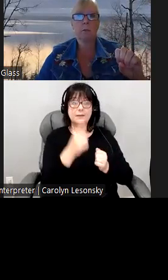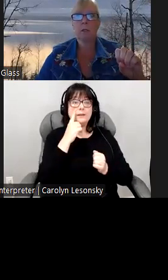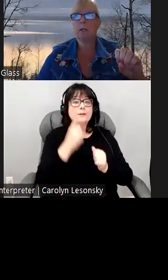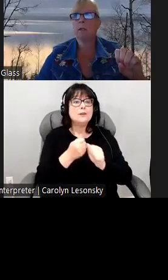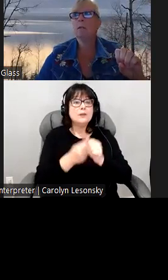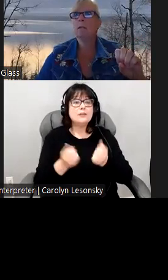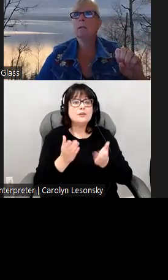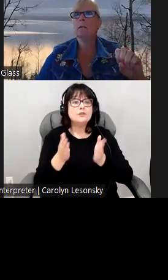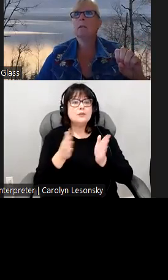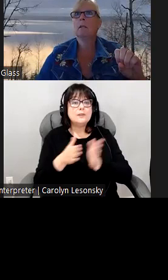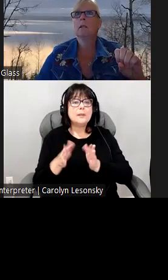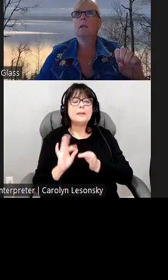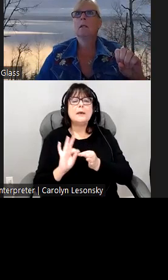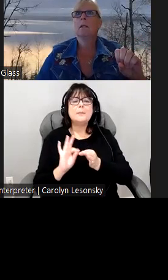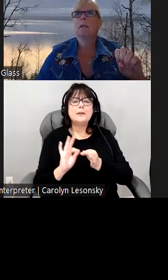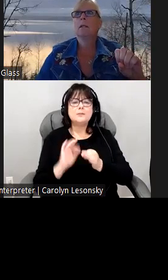would appear here.